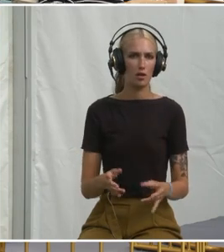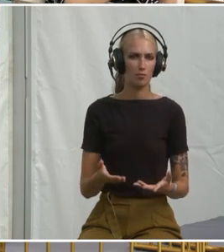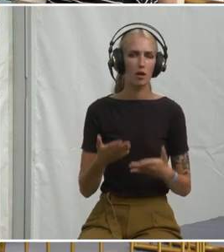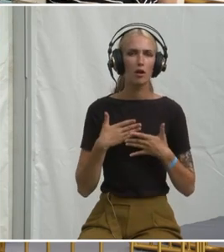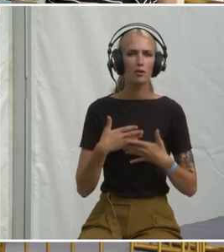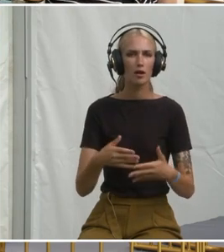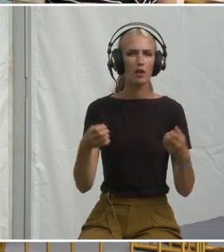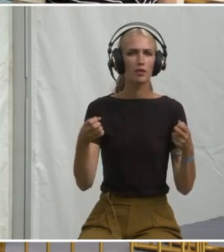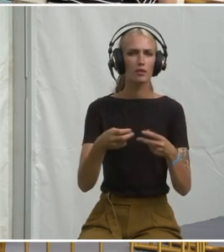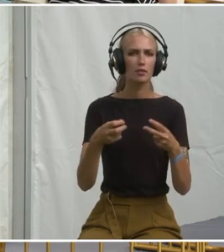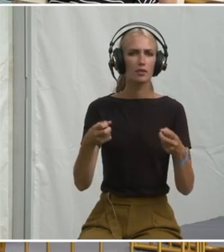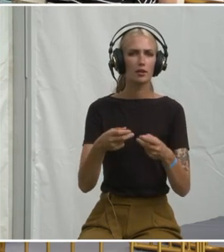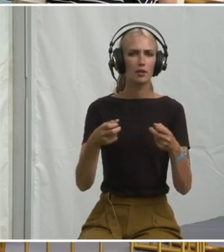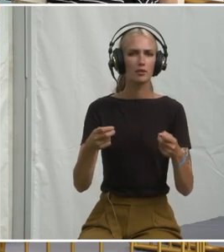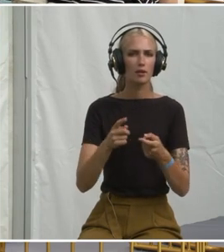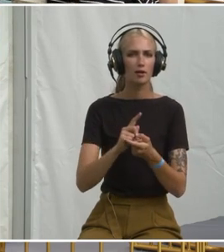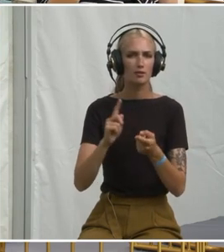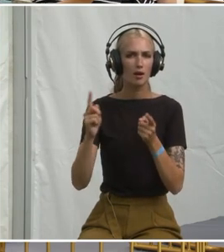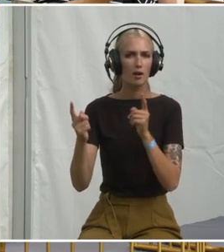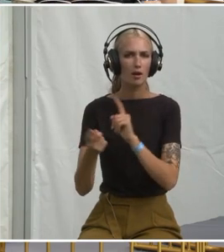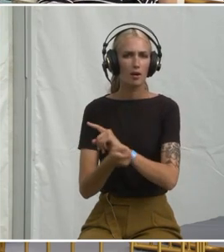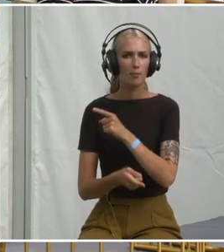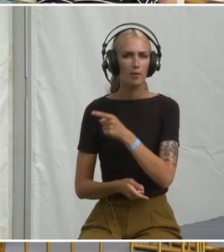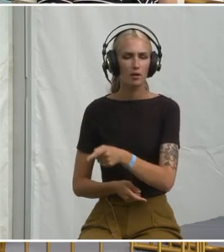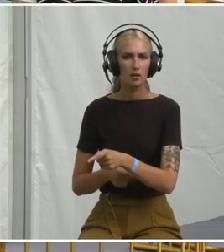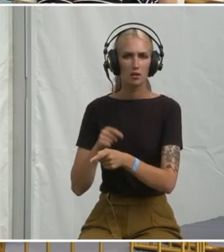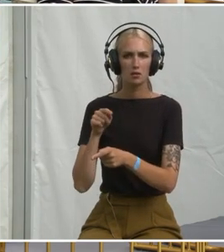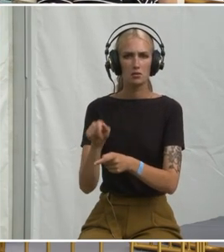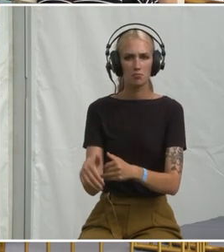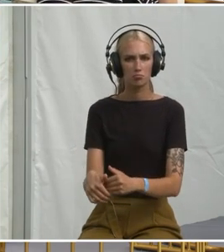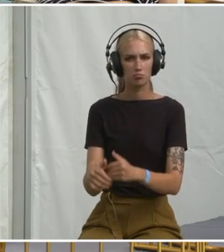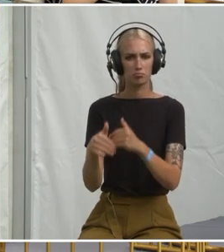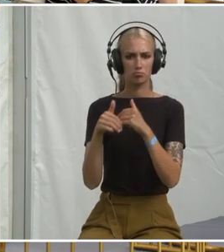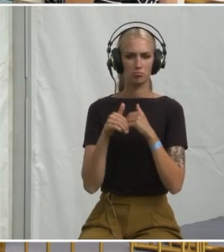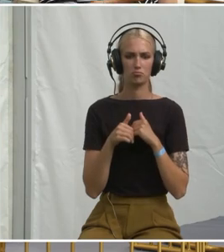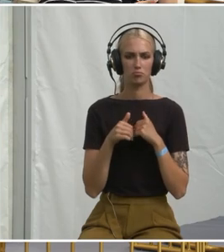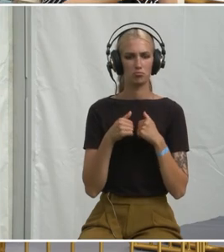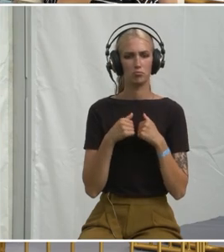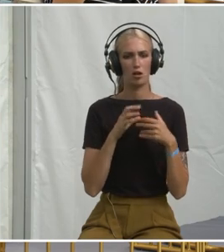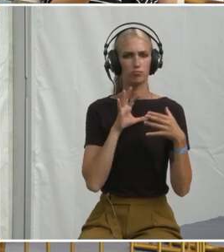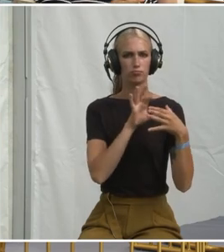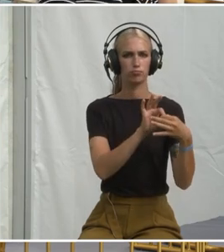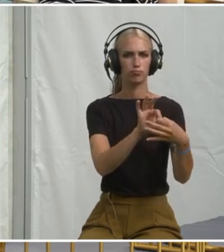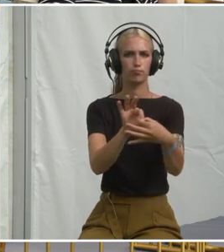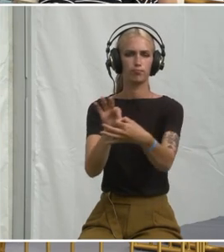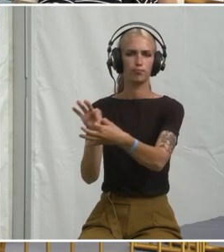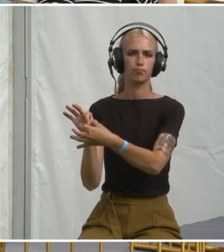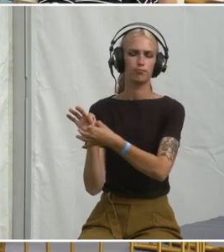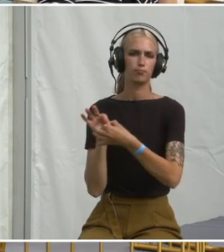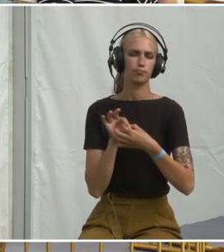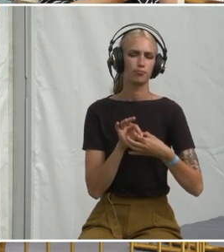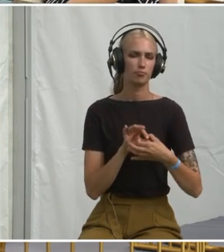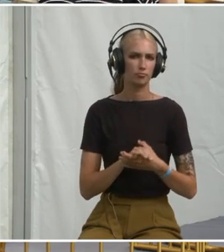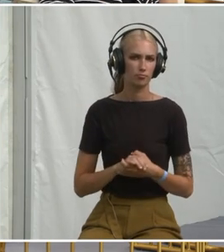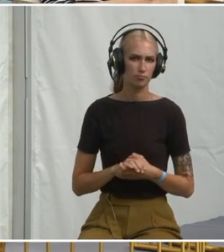transformation, my personal life has enhanced or expanded with each migratory episode in my